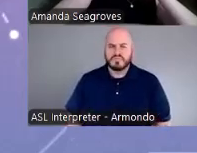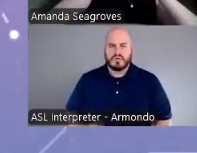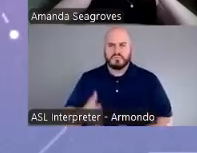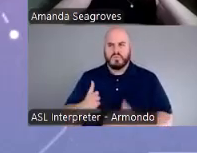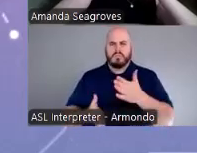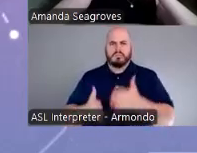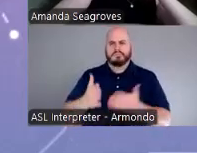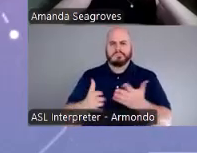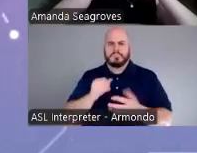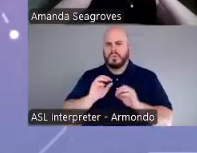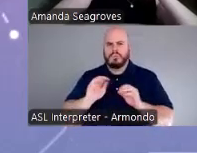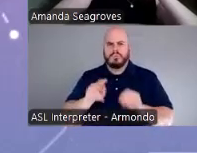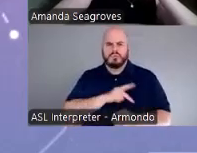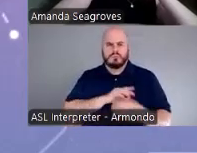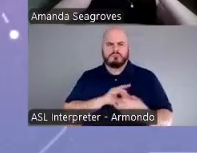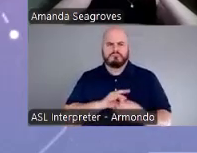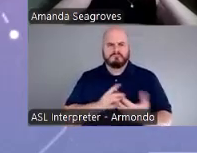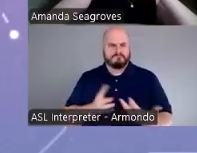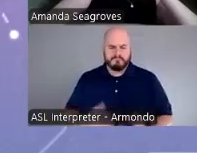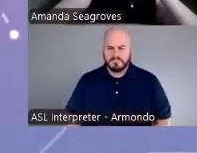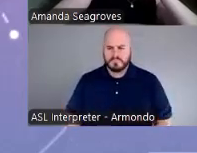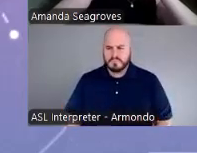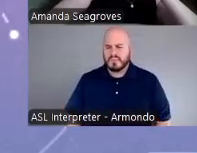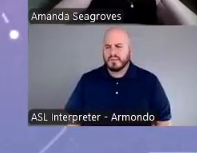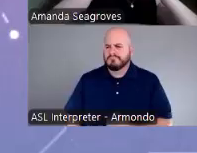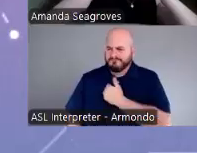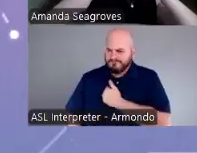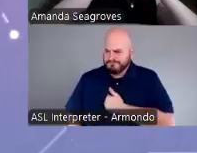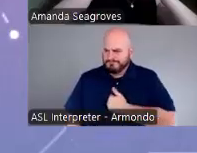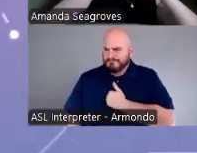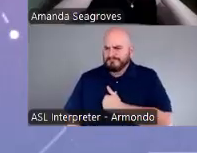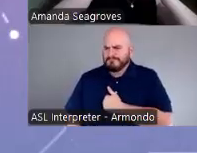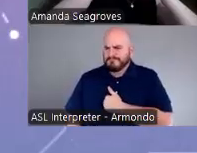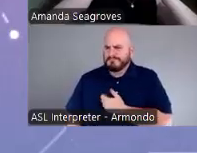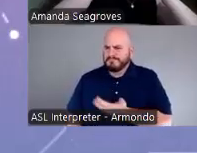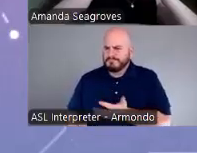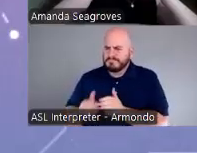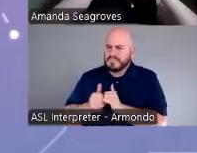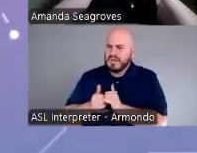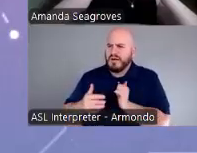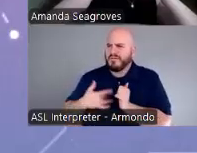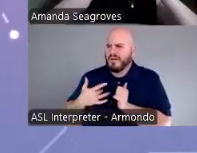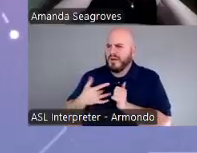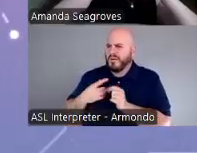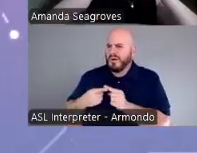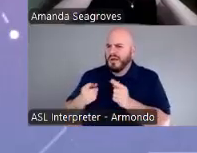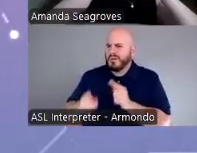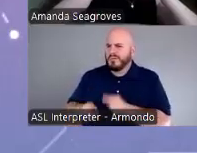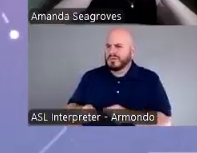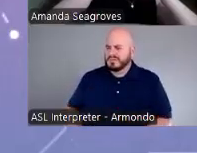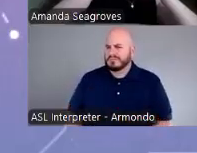would like to ask you, how do you feel when that happens? Uh, I can guess that you